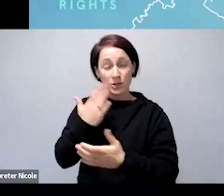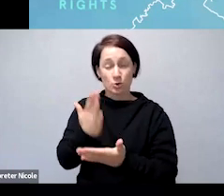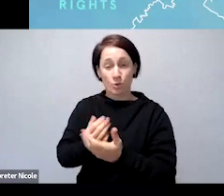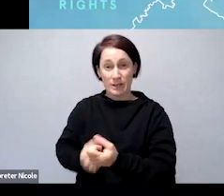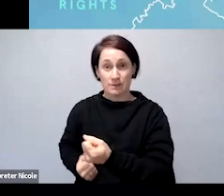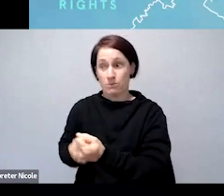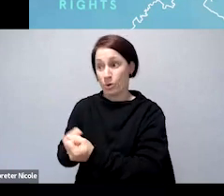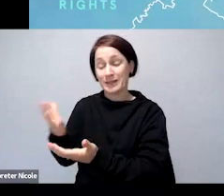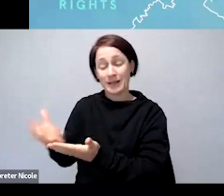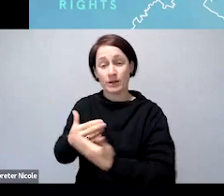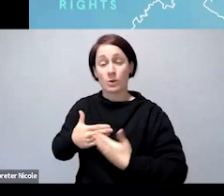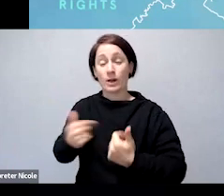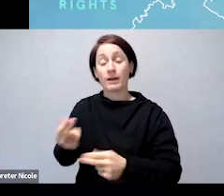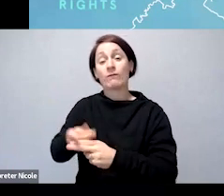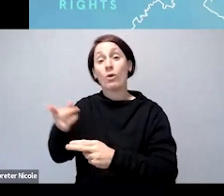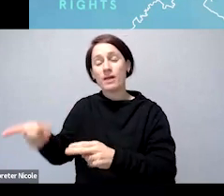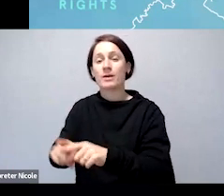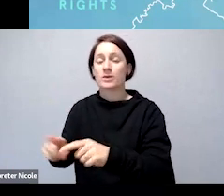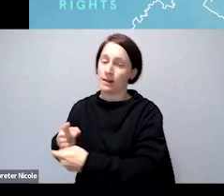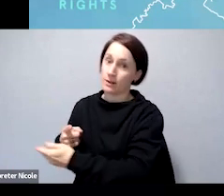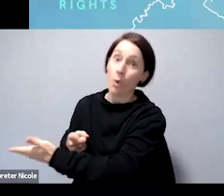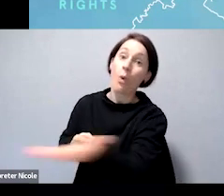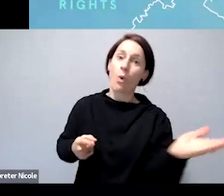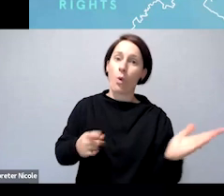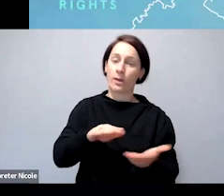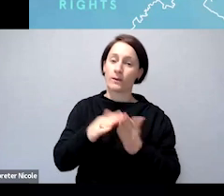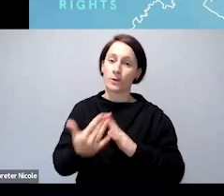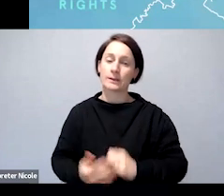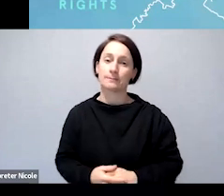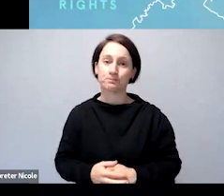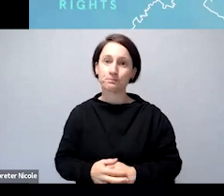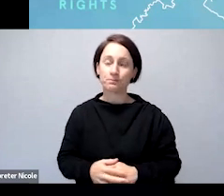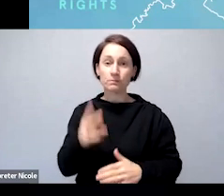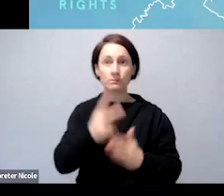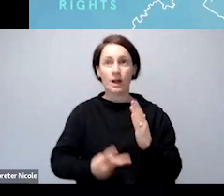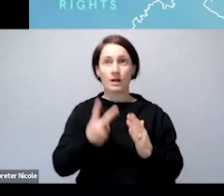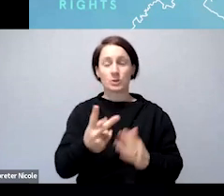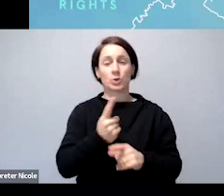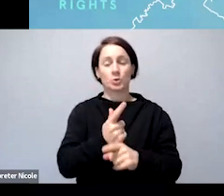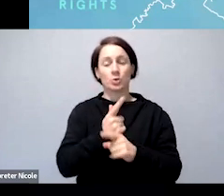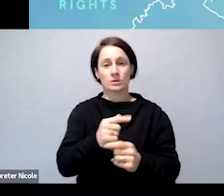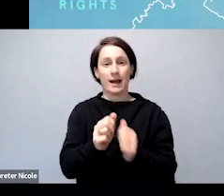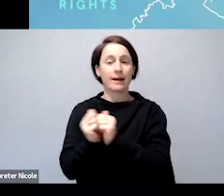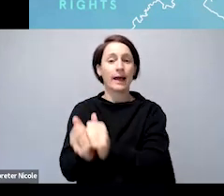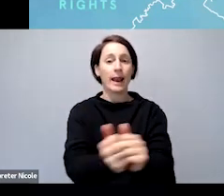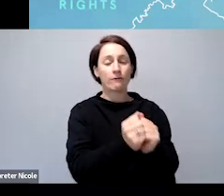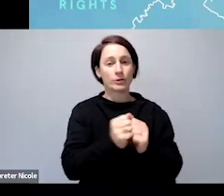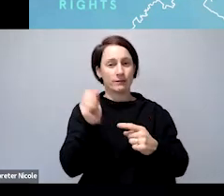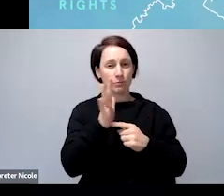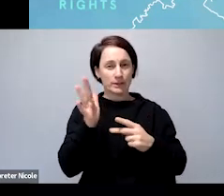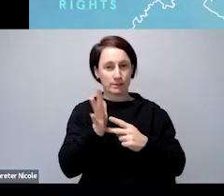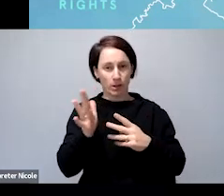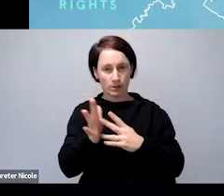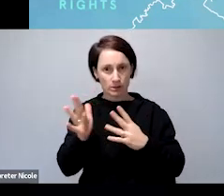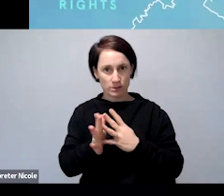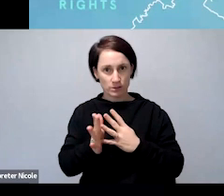well-being for everyone. This part of the framework will talk about collaborative principles. Collaborative principles because